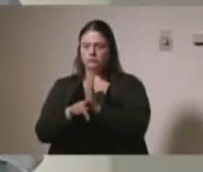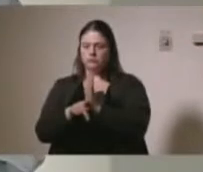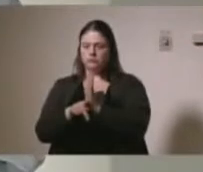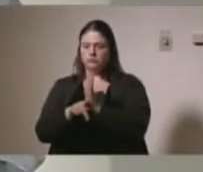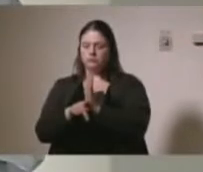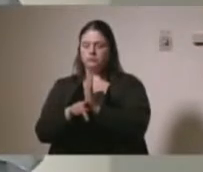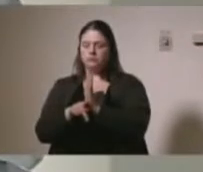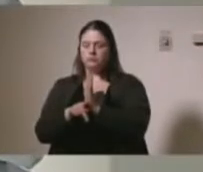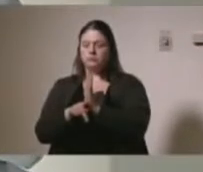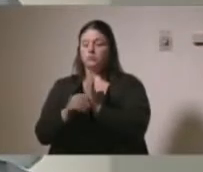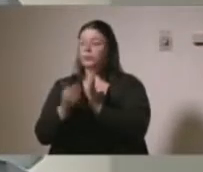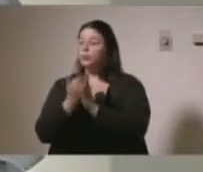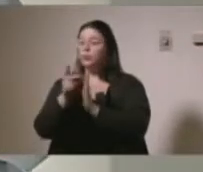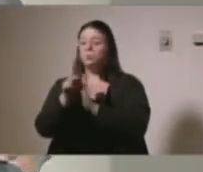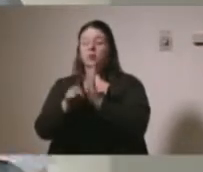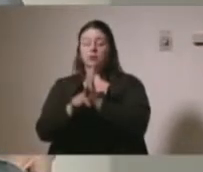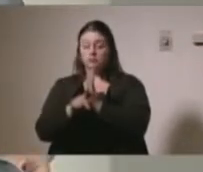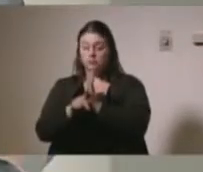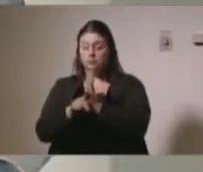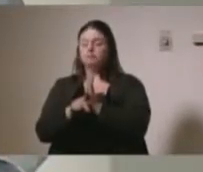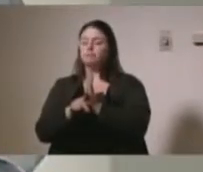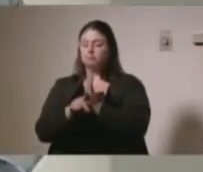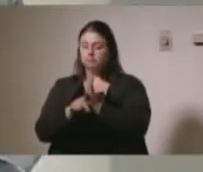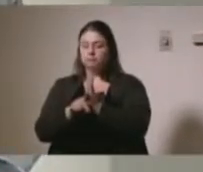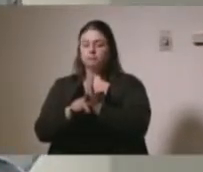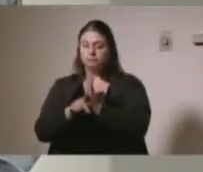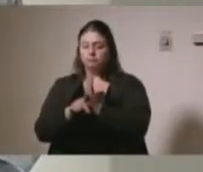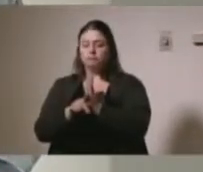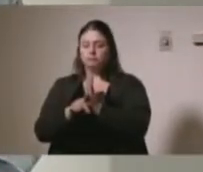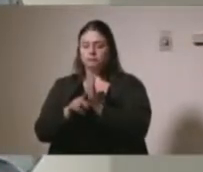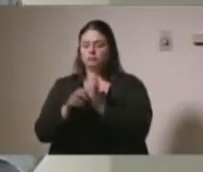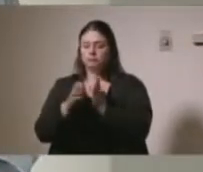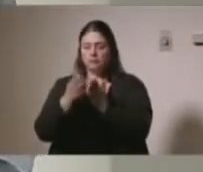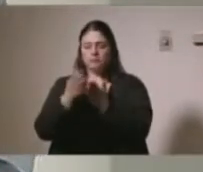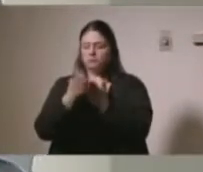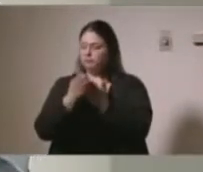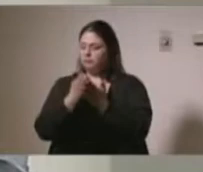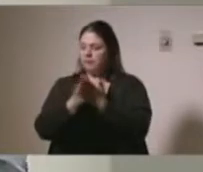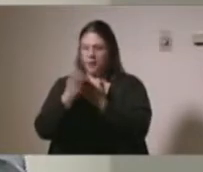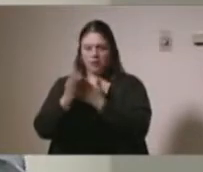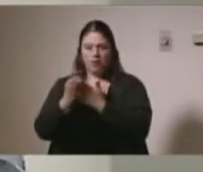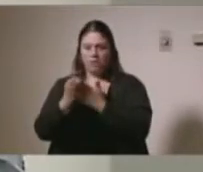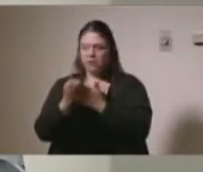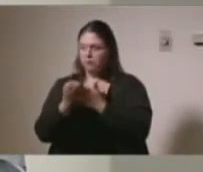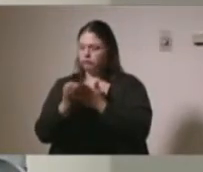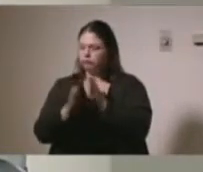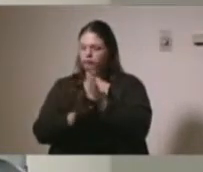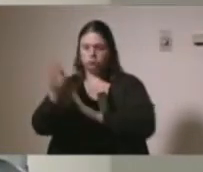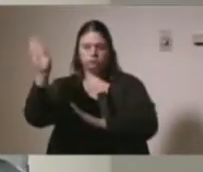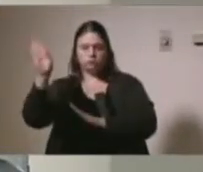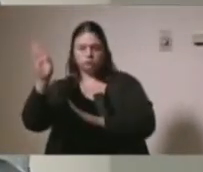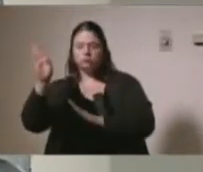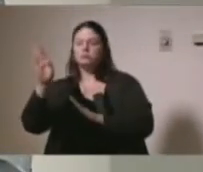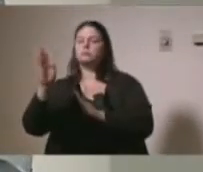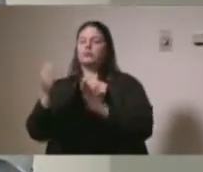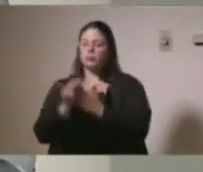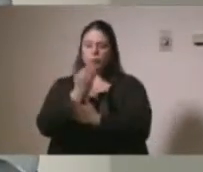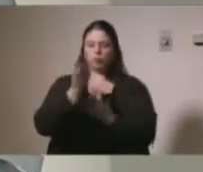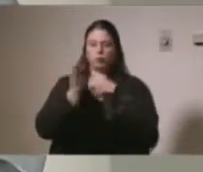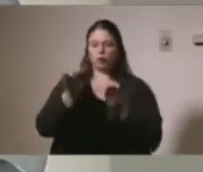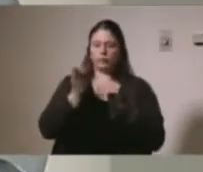which involved an economic turnaround and the development of financial services. So once again,